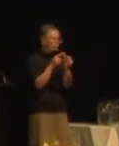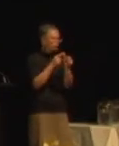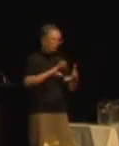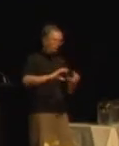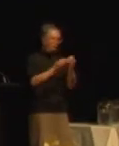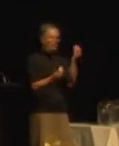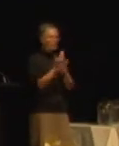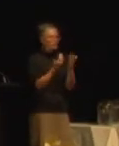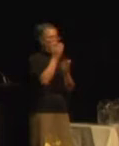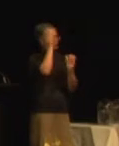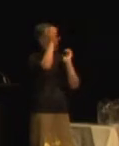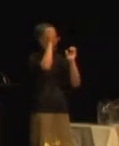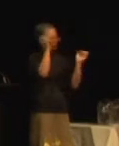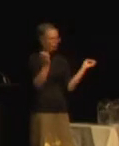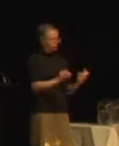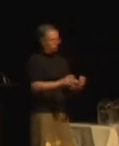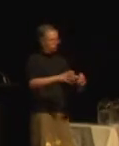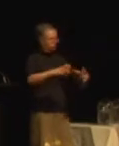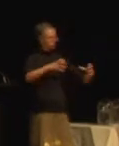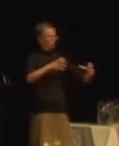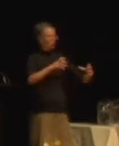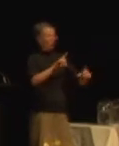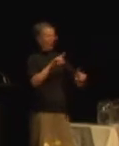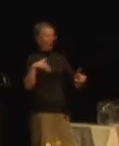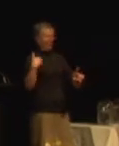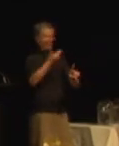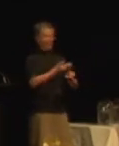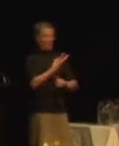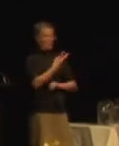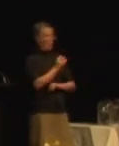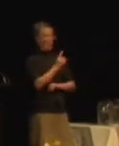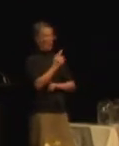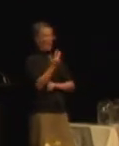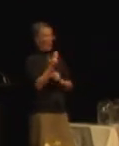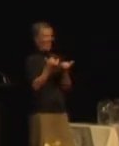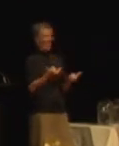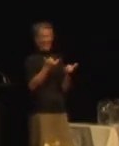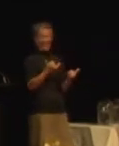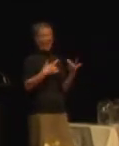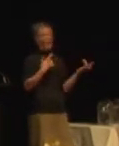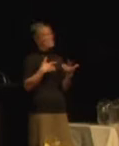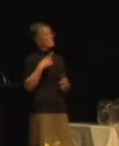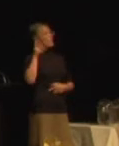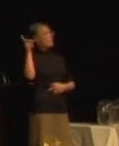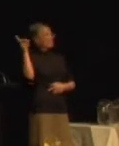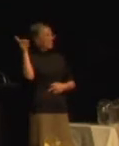created. In 2018, though, I'd suggest this as a potential representation of the